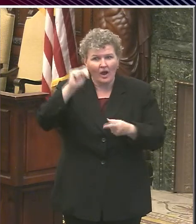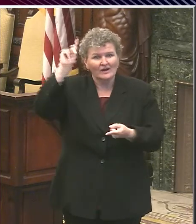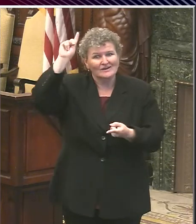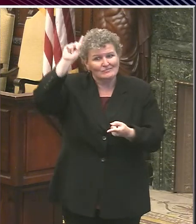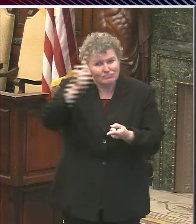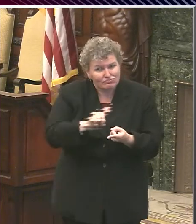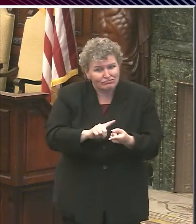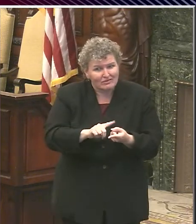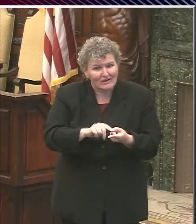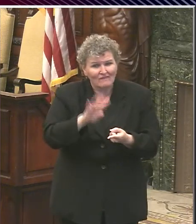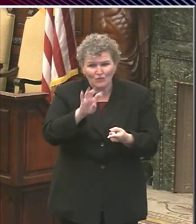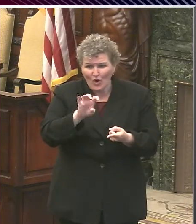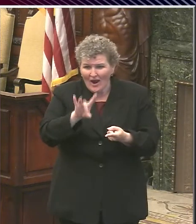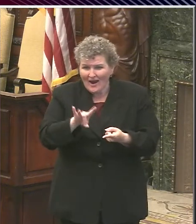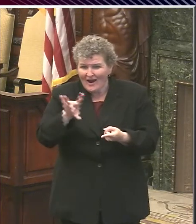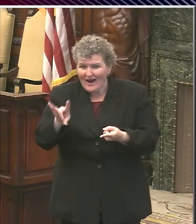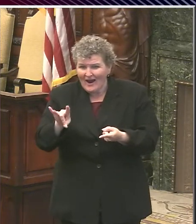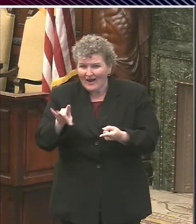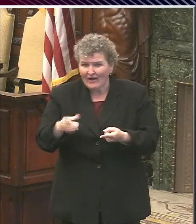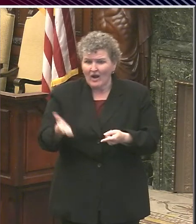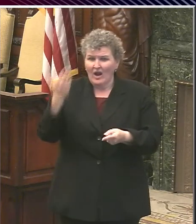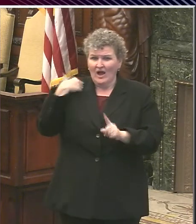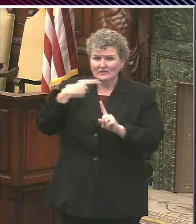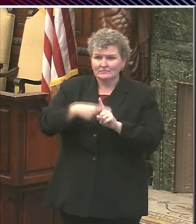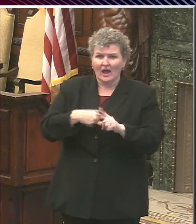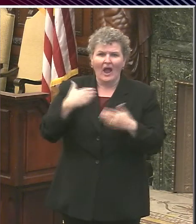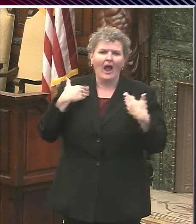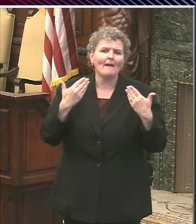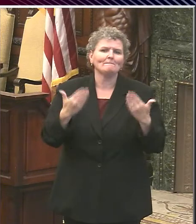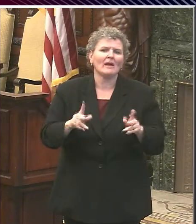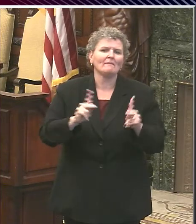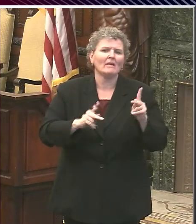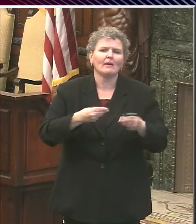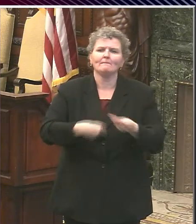off the street last month, and I'll bet you they're all been replaced by now.